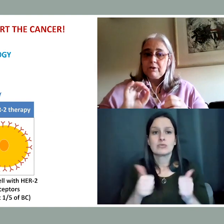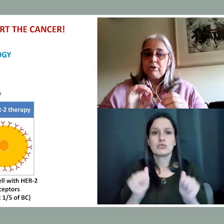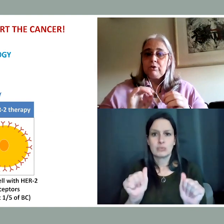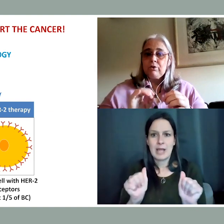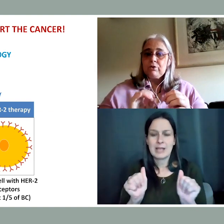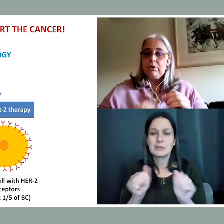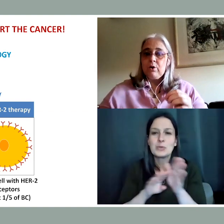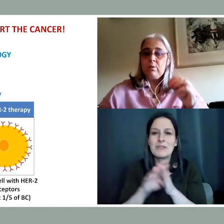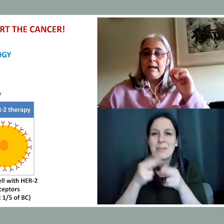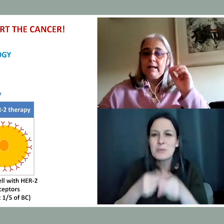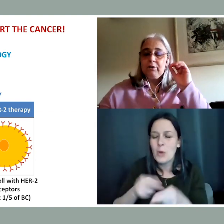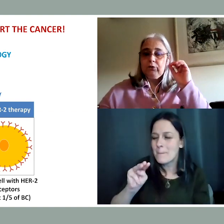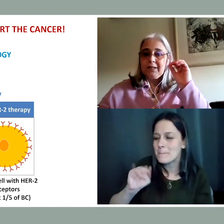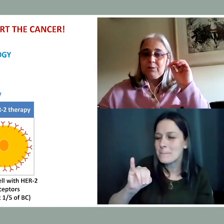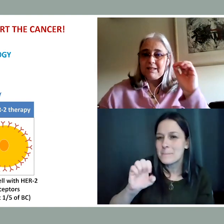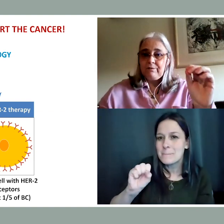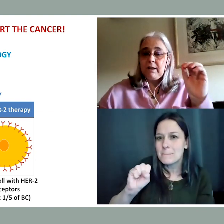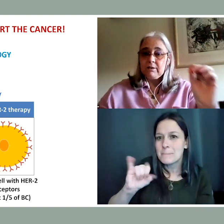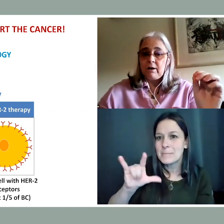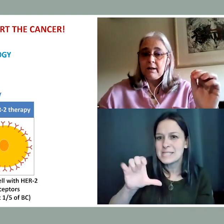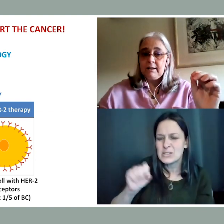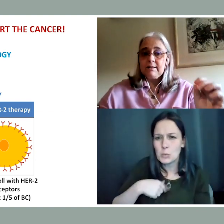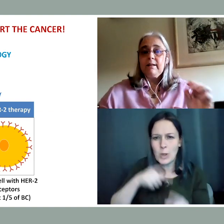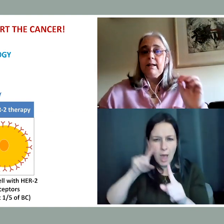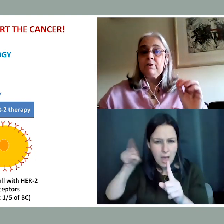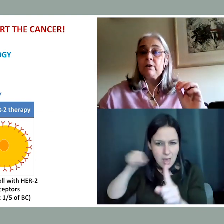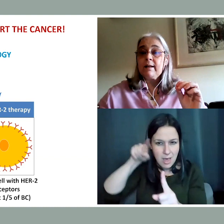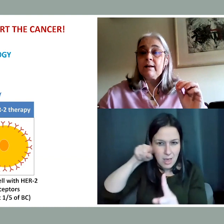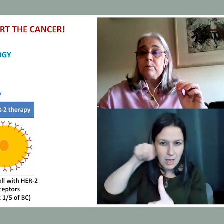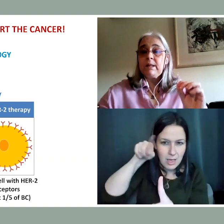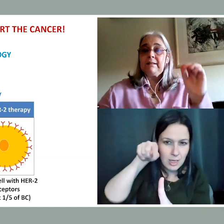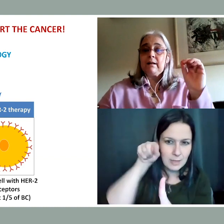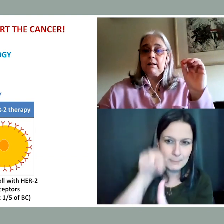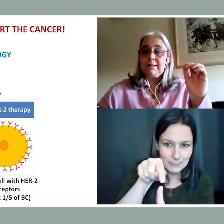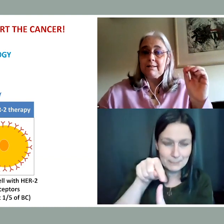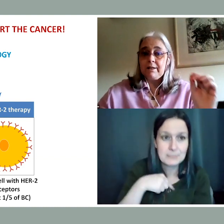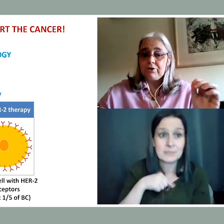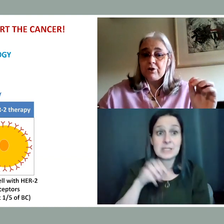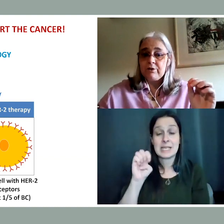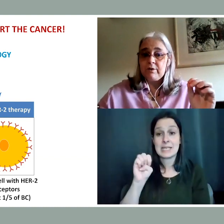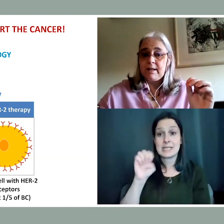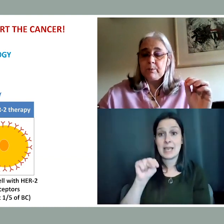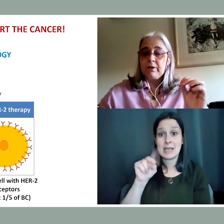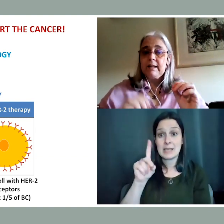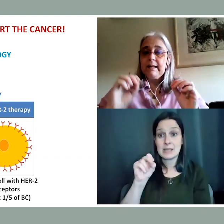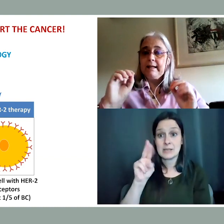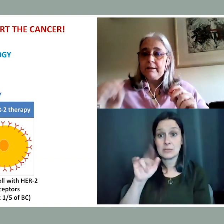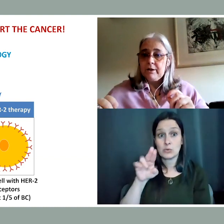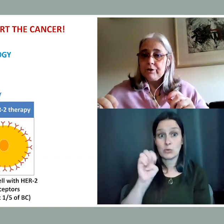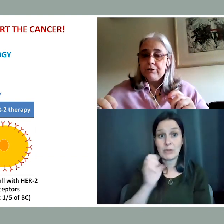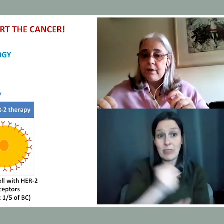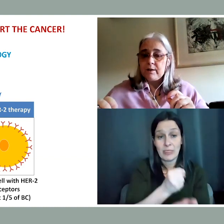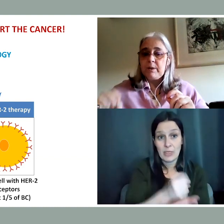missiles. So those who go to a specific target, endocrine therapy targets the estrogen receptor,